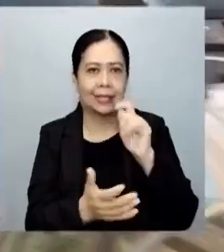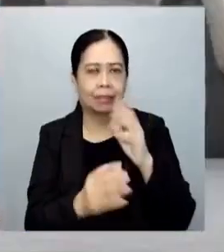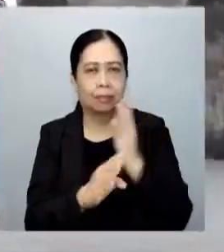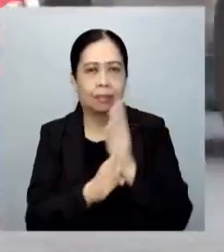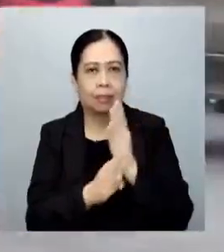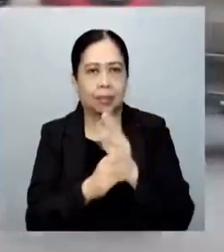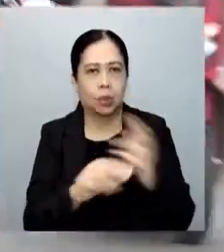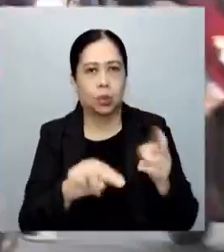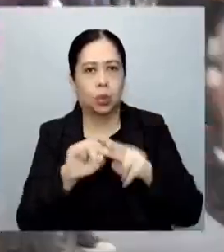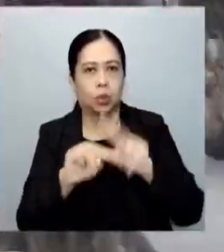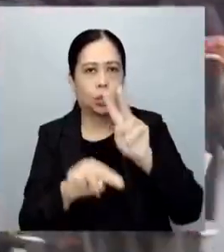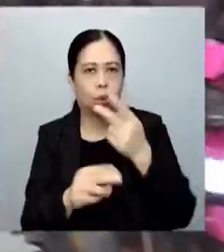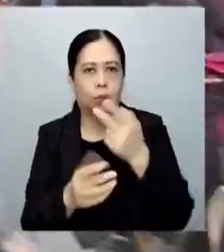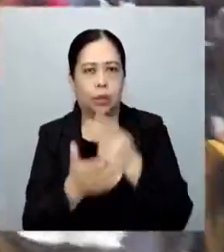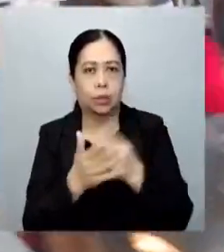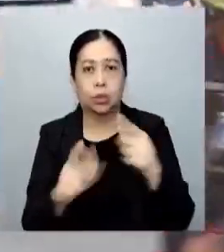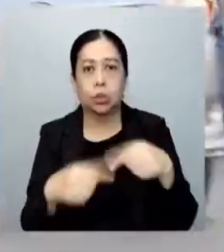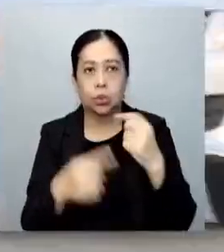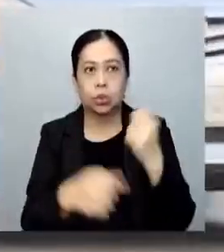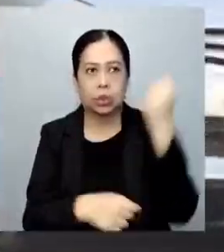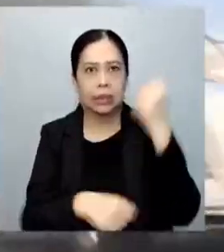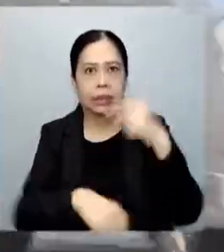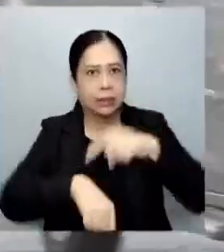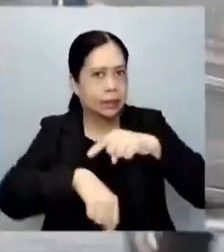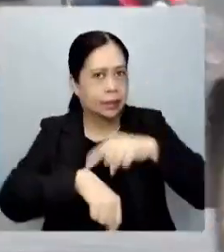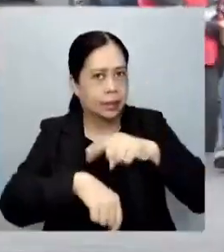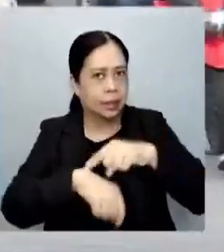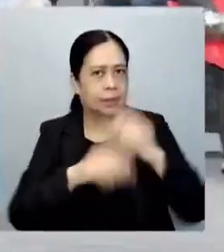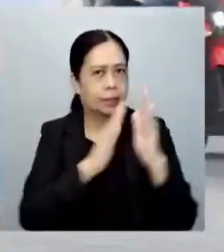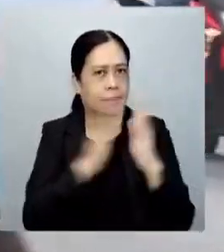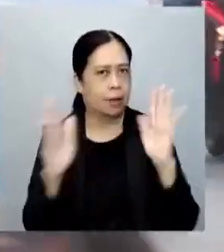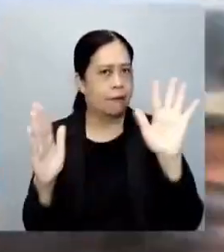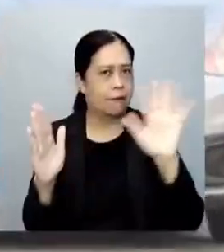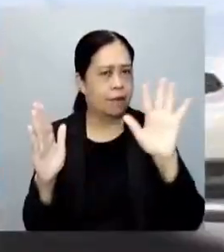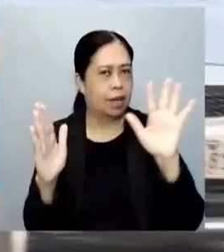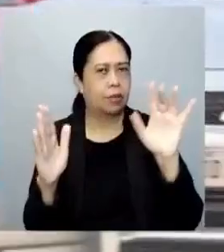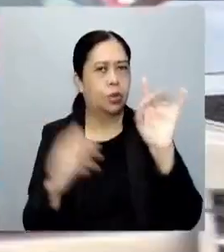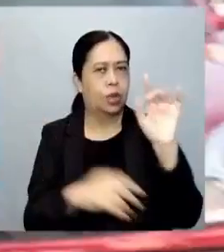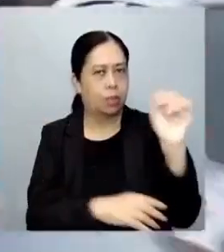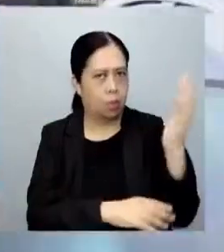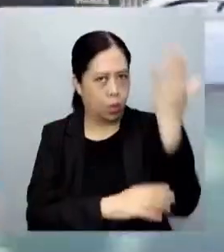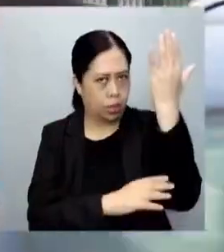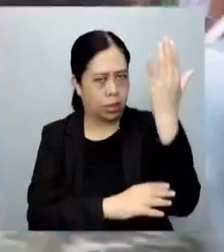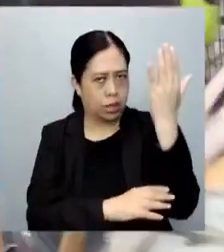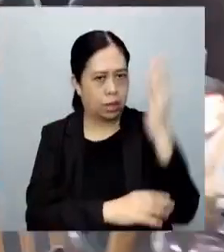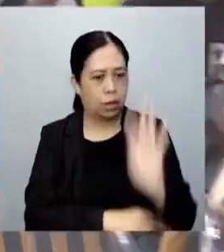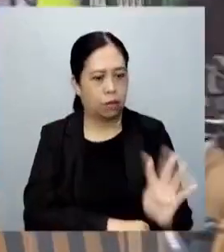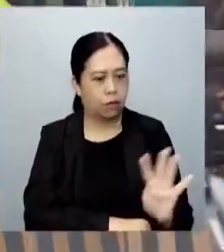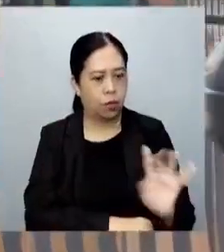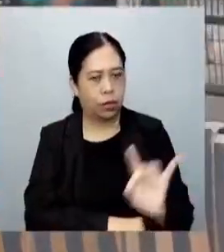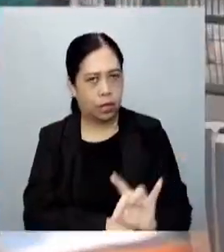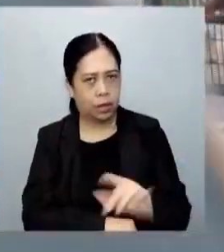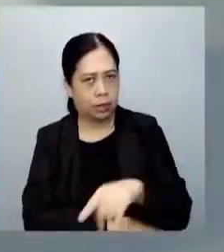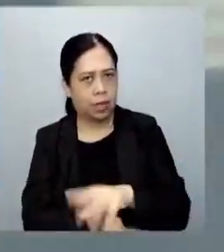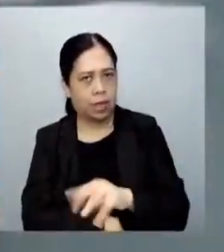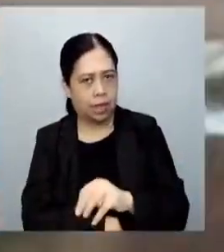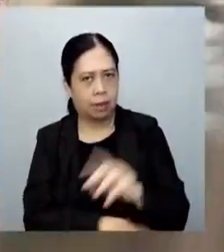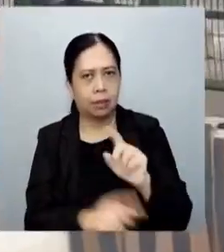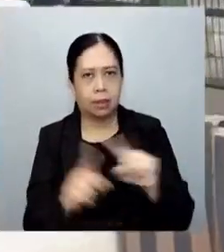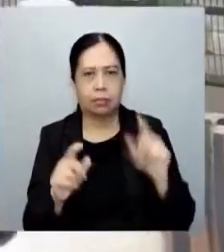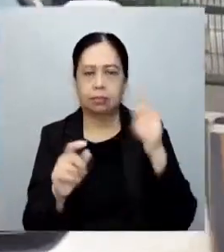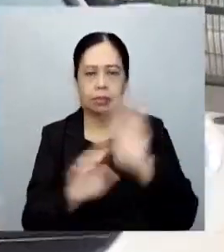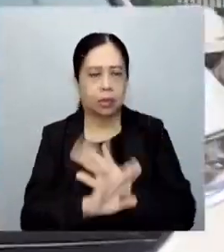2 pesos during peak commuting hours, which runs from 5 to 8 in the morning and from 4 to 8 in the evening, except for Sundays